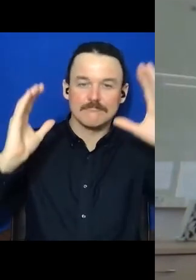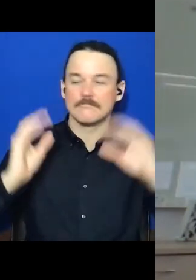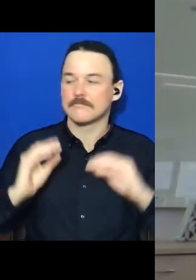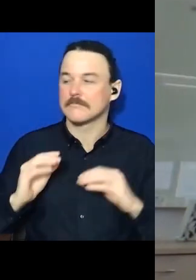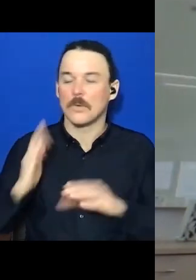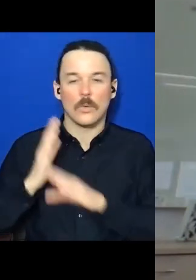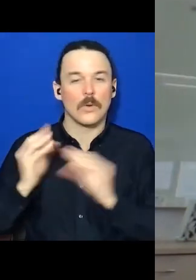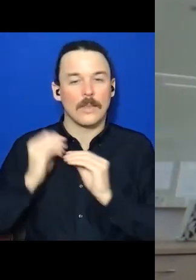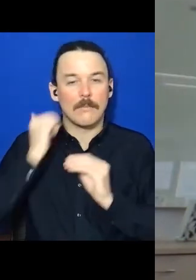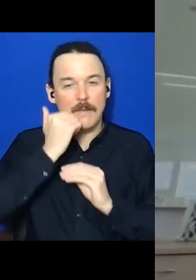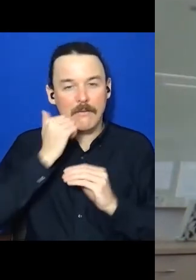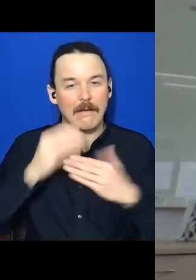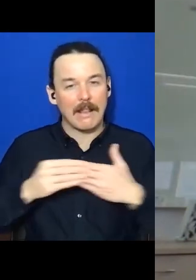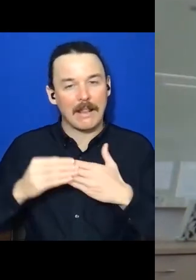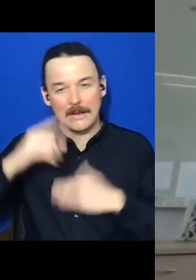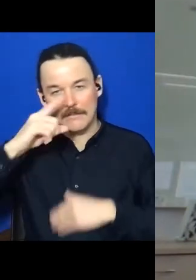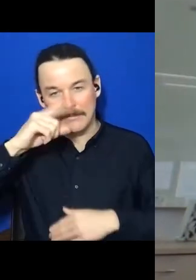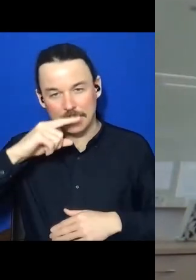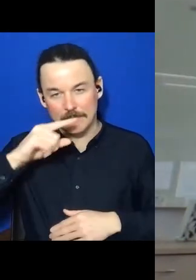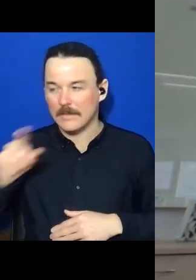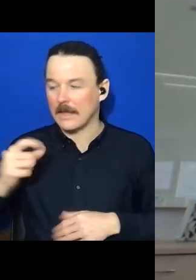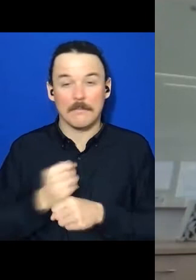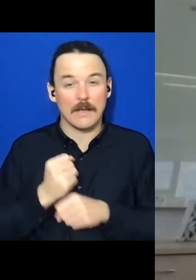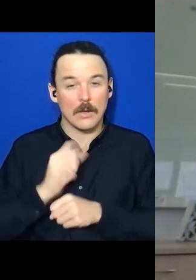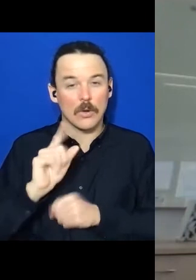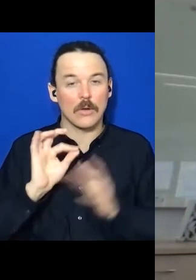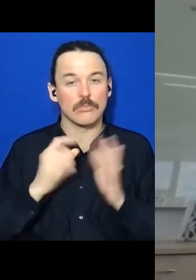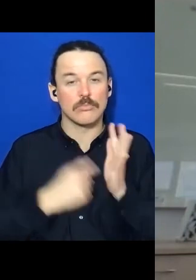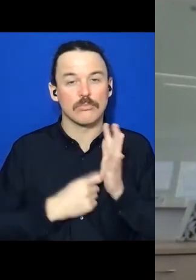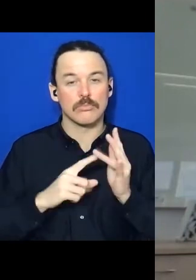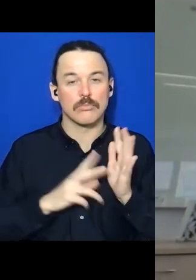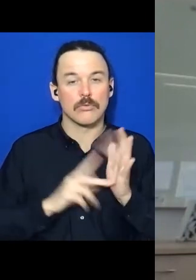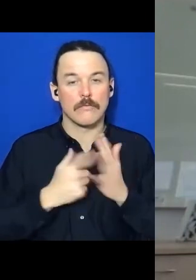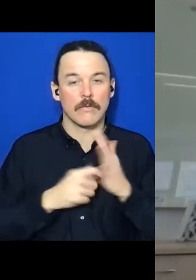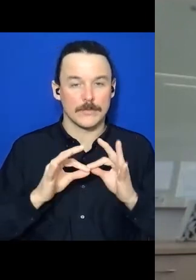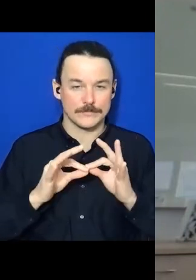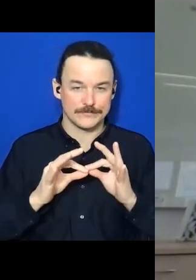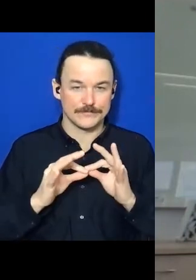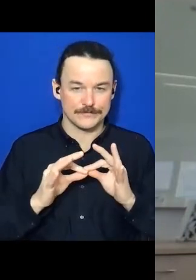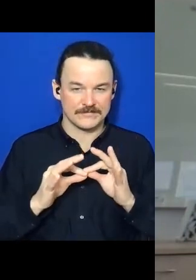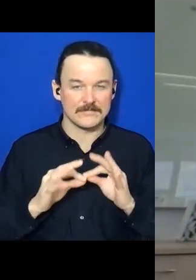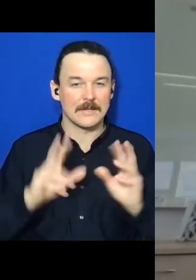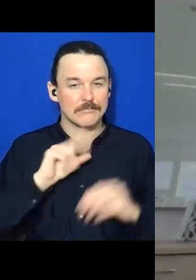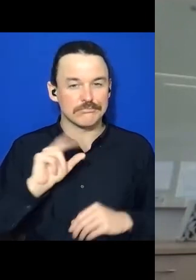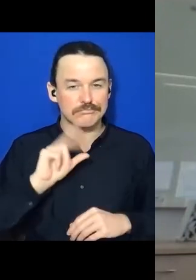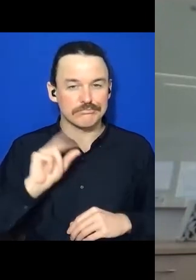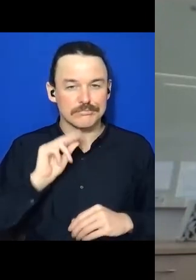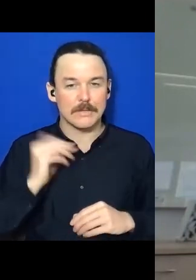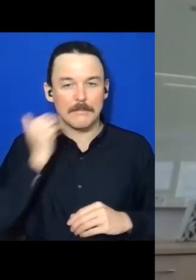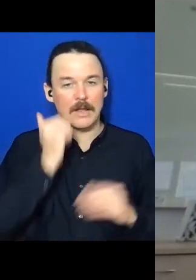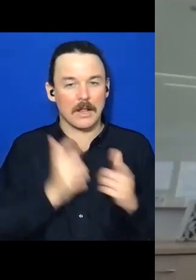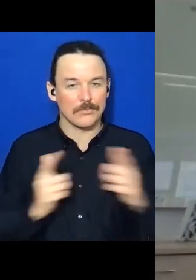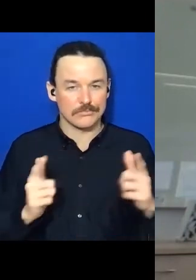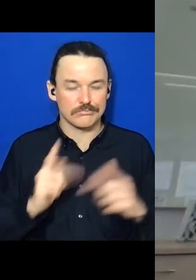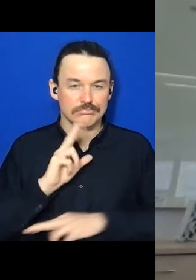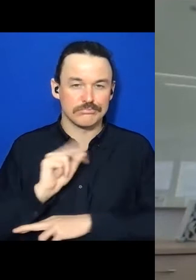And the proverb was something that went something like this: E tū ki te kai o te waka, kia pākea koe e ngā ngaru o te